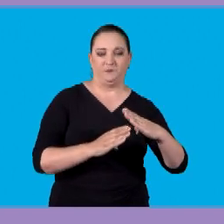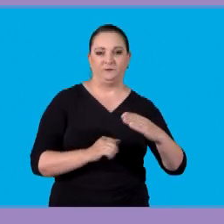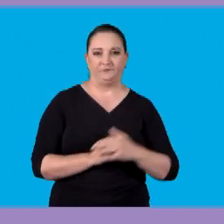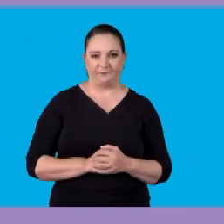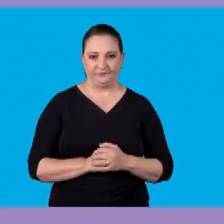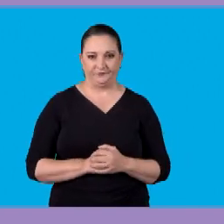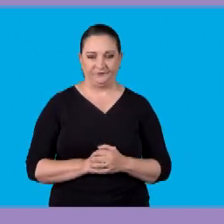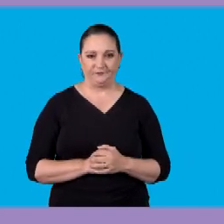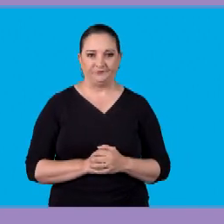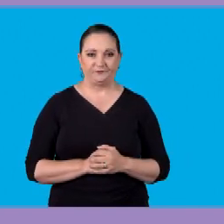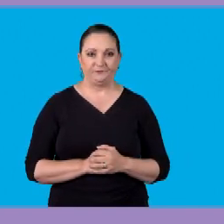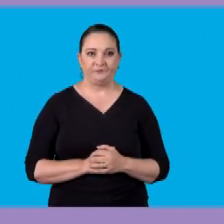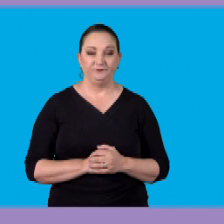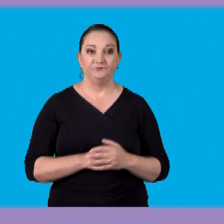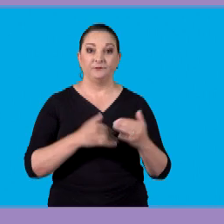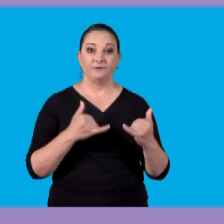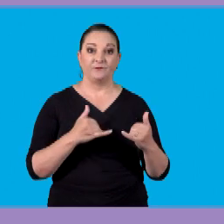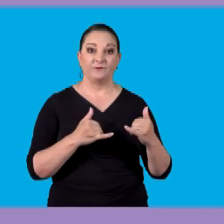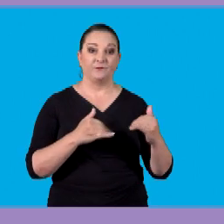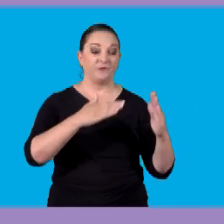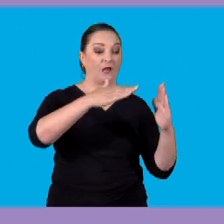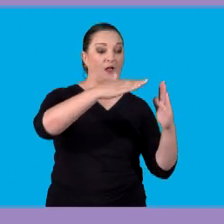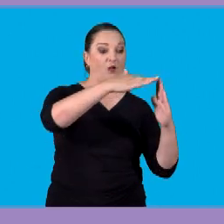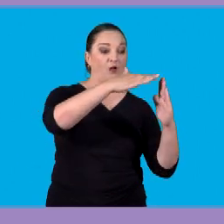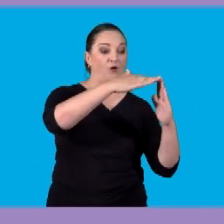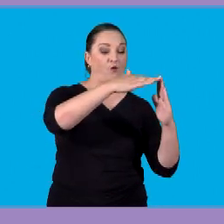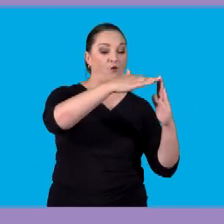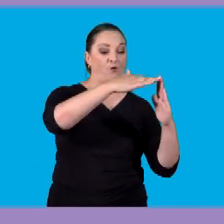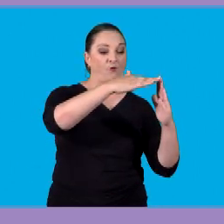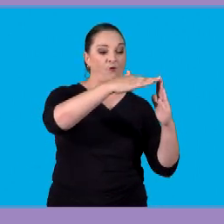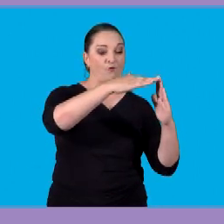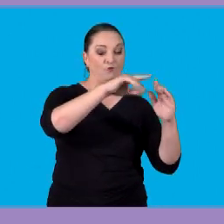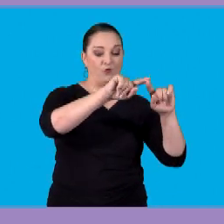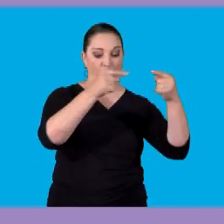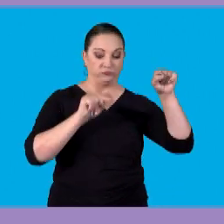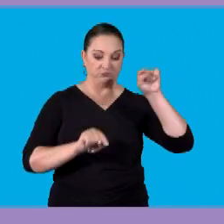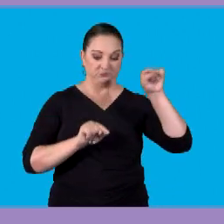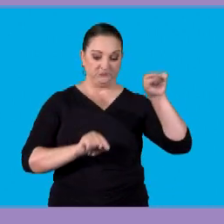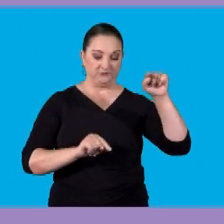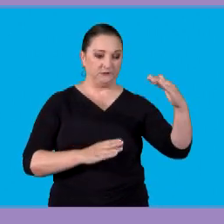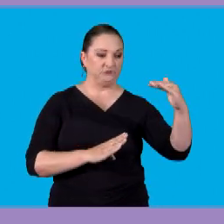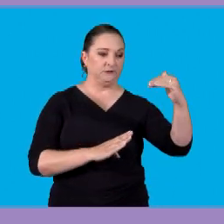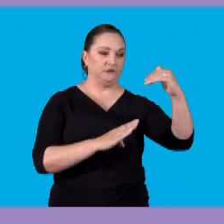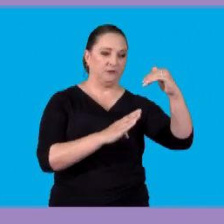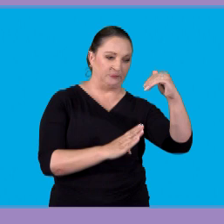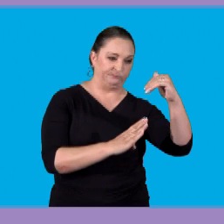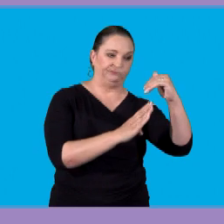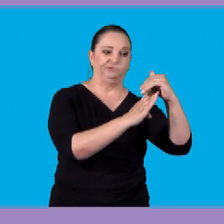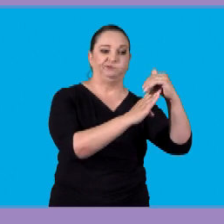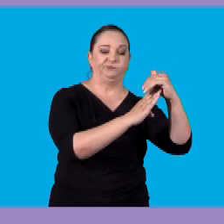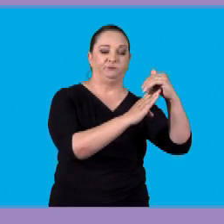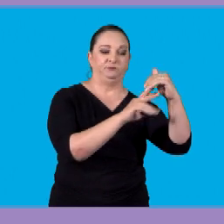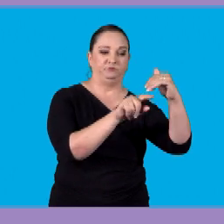diagonals of a square is that they bisect the opposite angles. So that means that